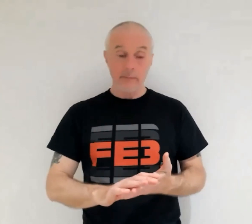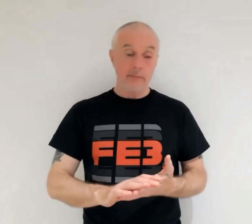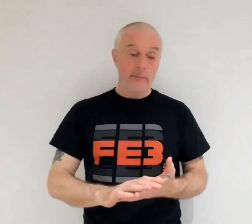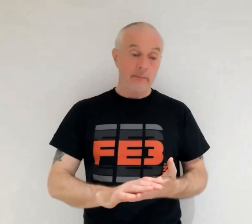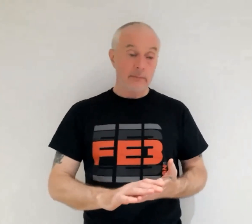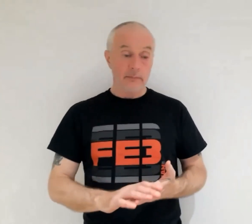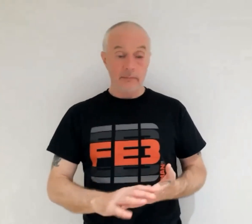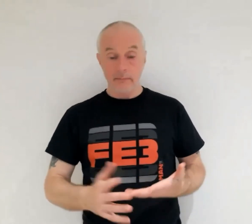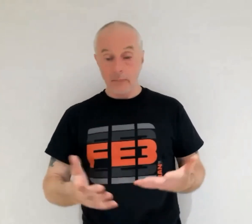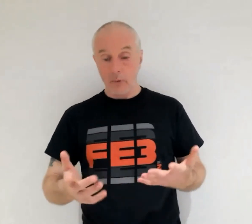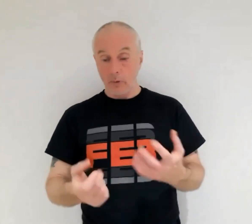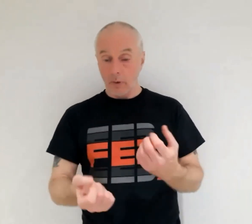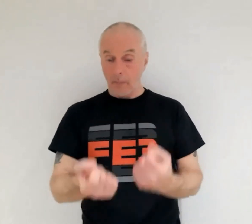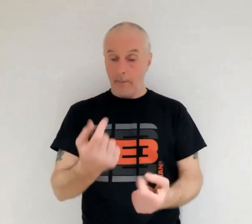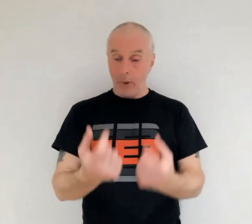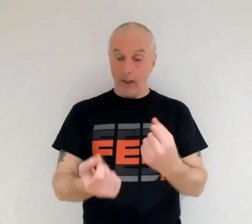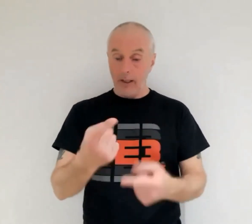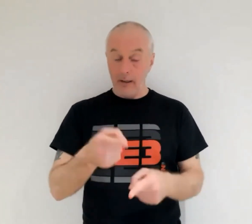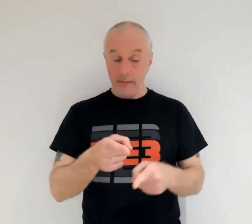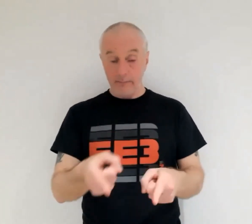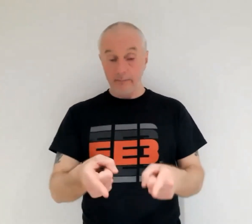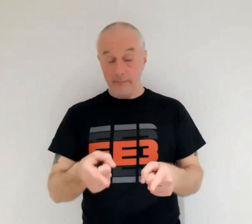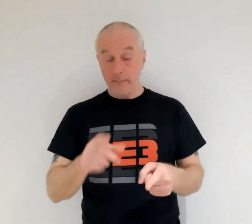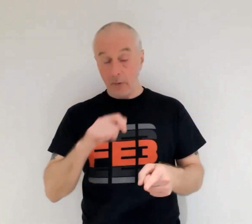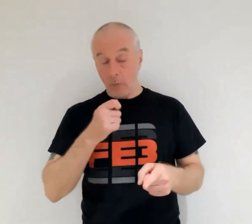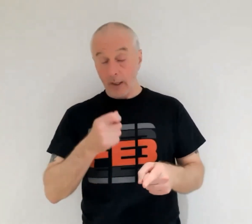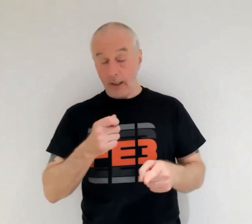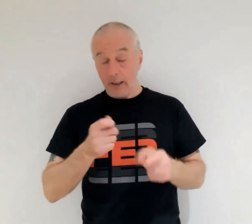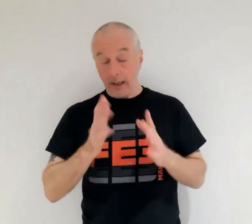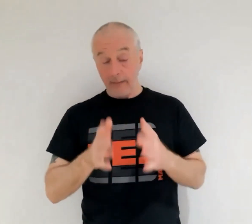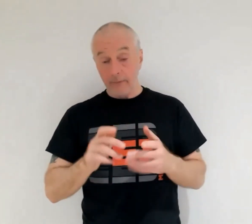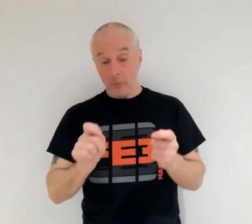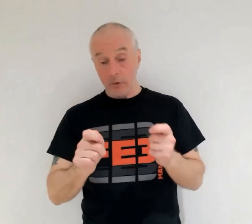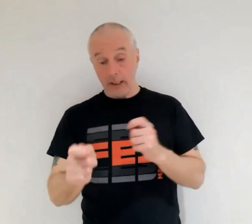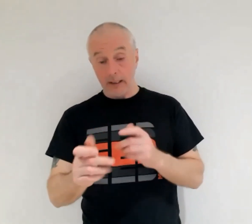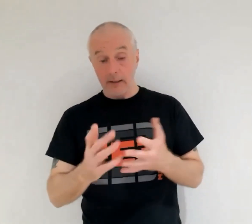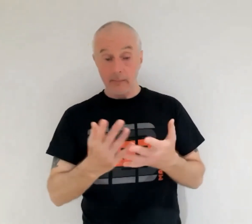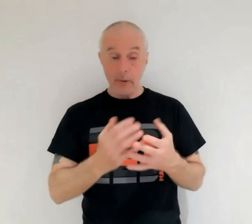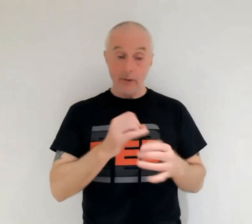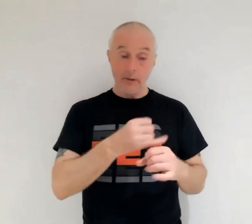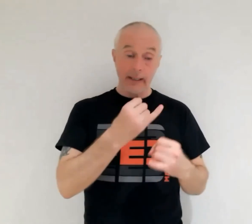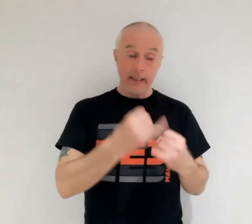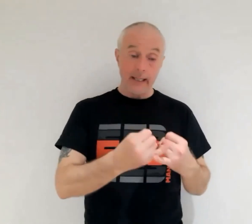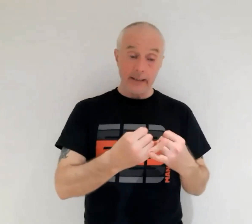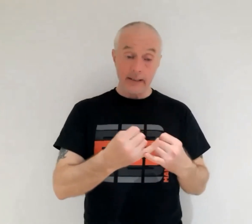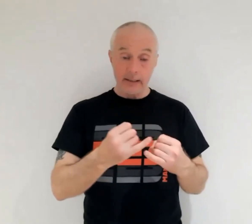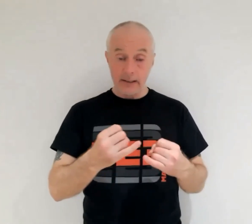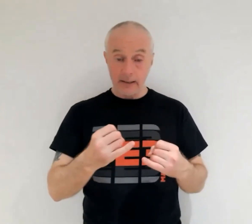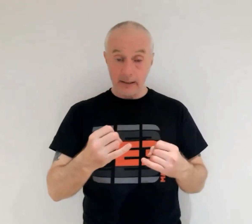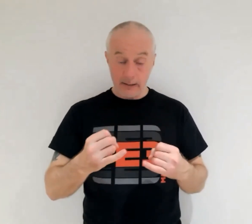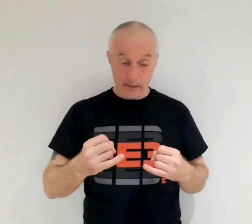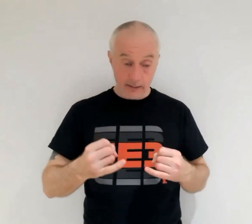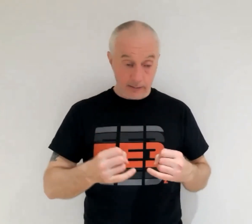accepted. The major question, if you like, is what do we do with the gas network? Is our gas network to